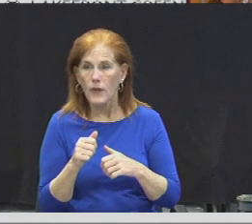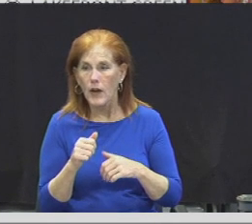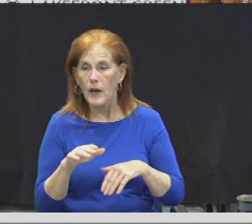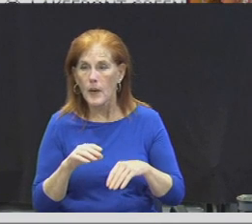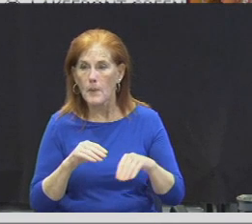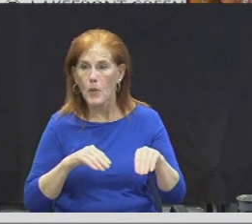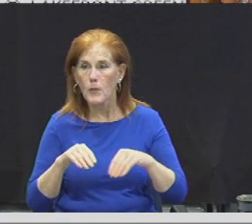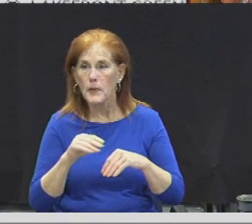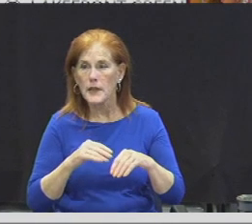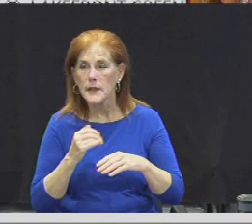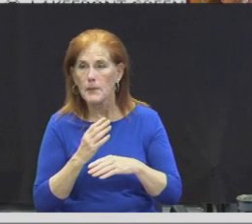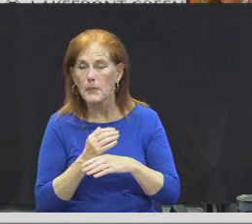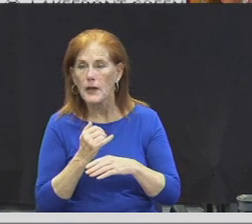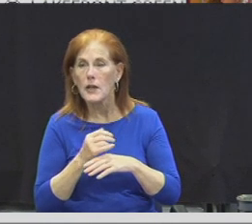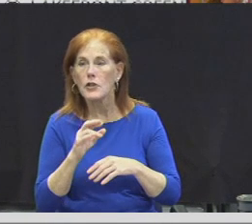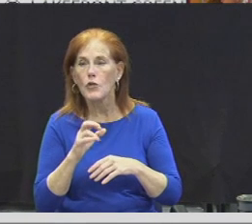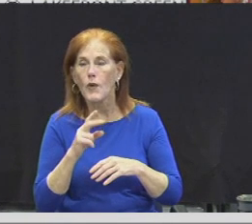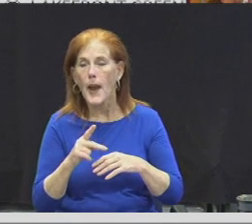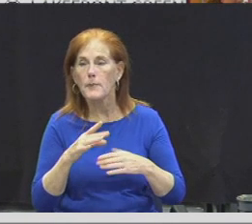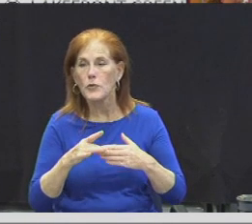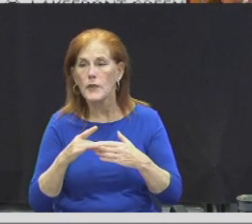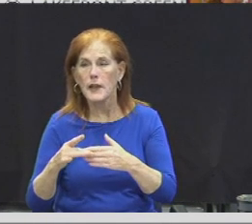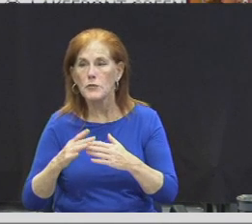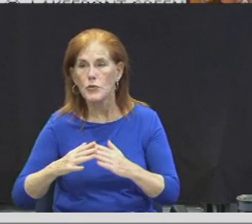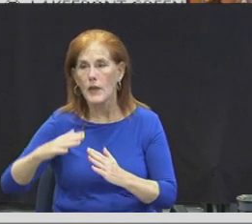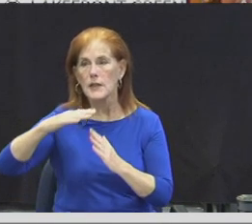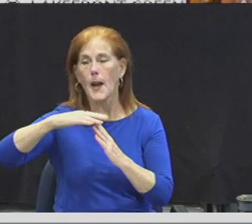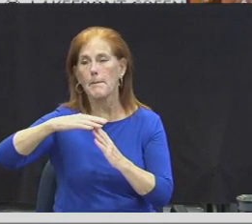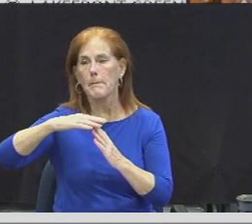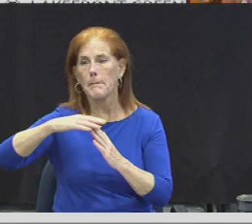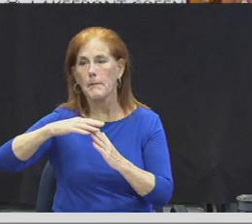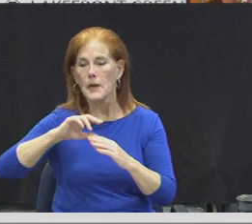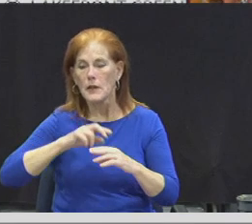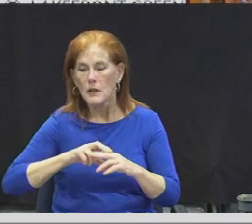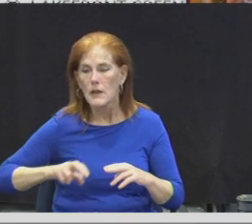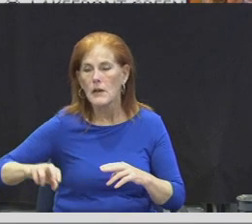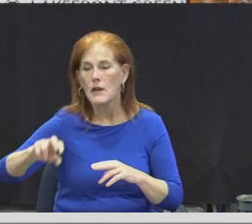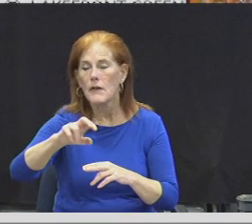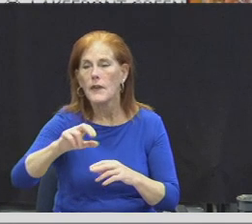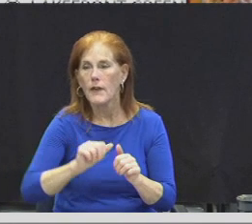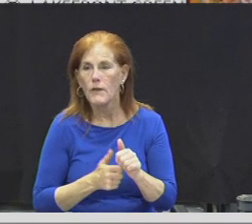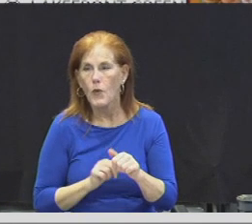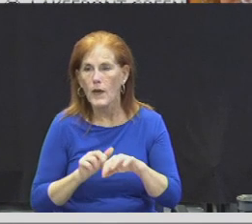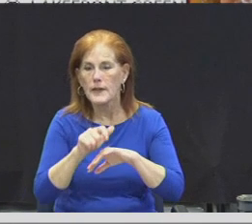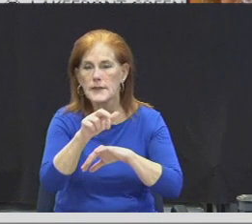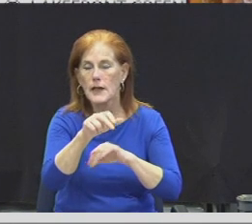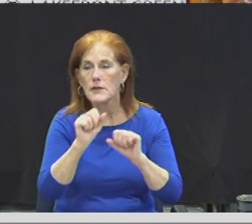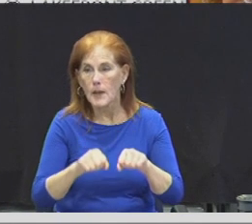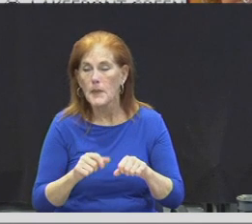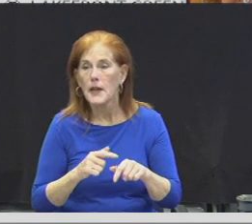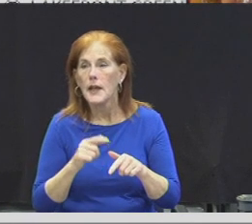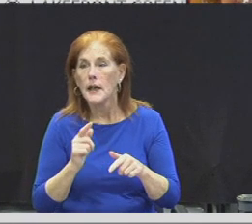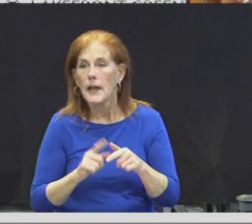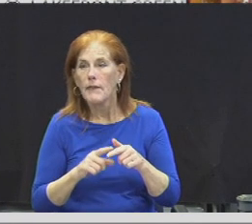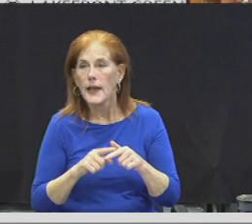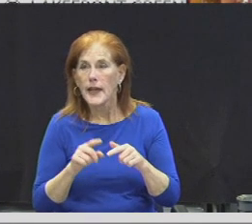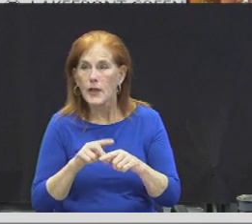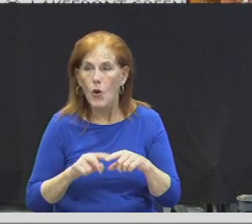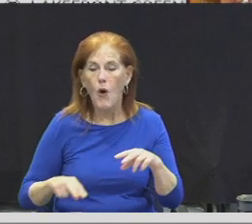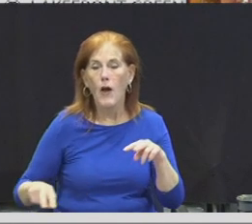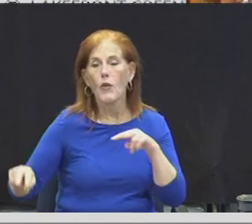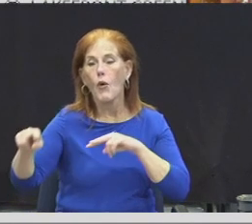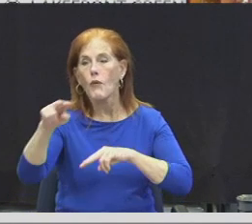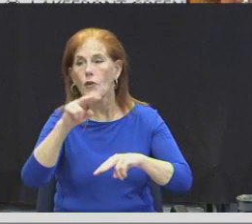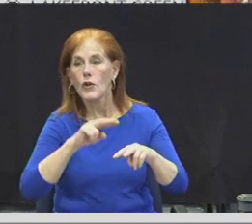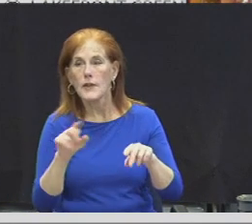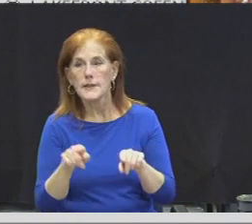landings that take them up to the top of the stairs, so they can, the top of the ramp, excuse me, so they can avoid the stairs up and they can get out in this river overlook just like